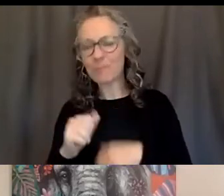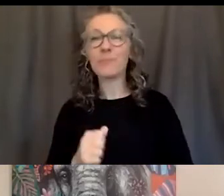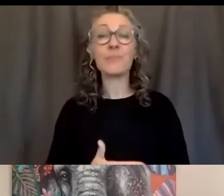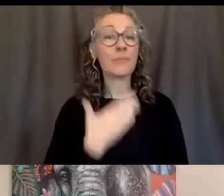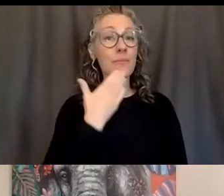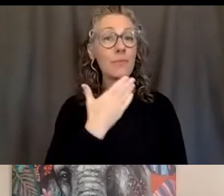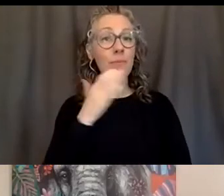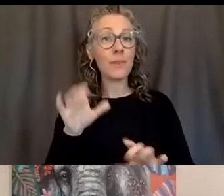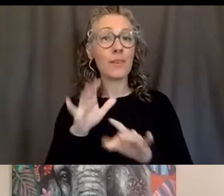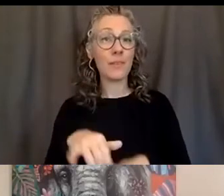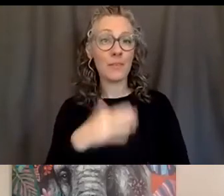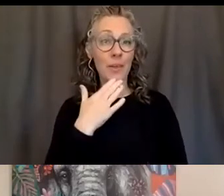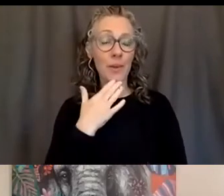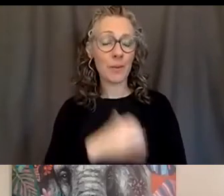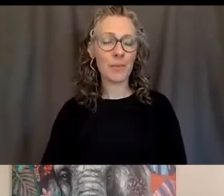doing that.